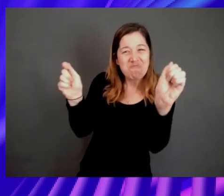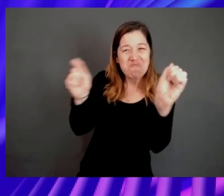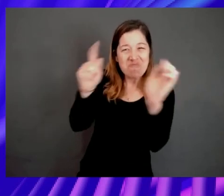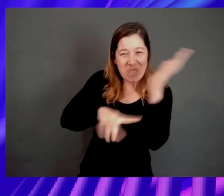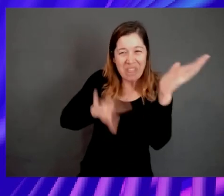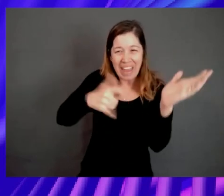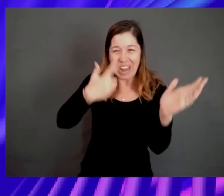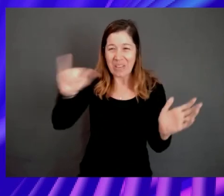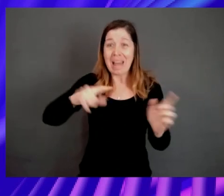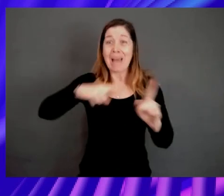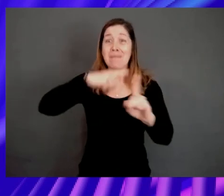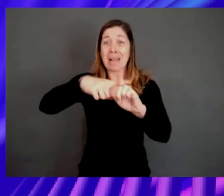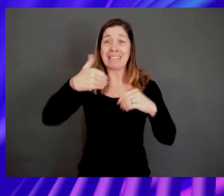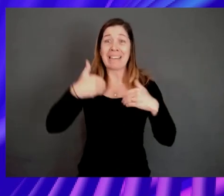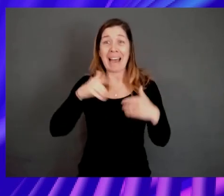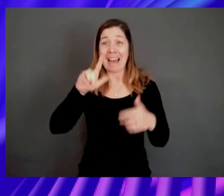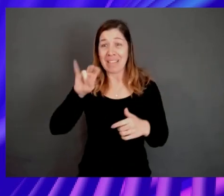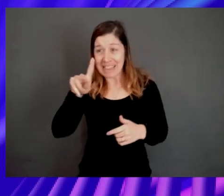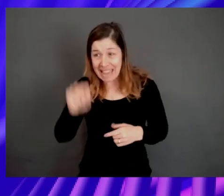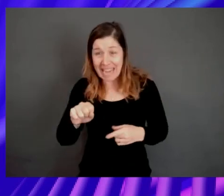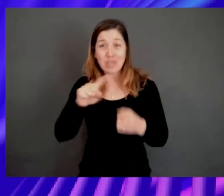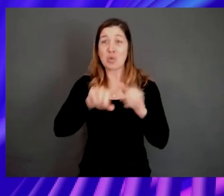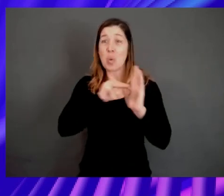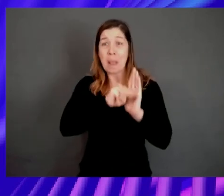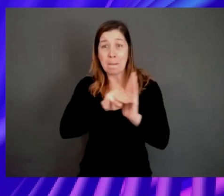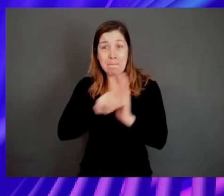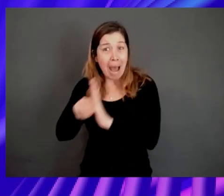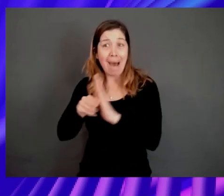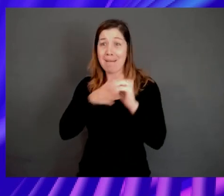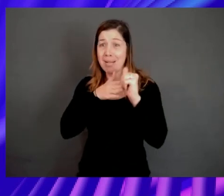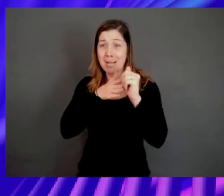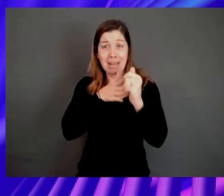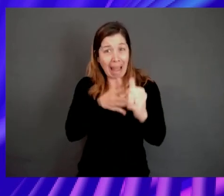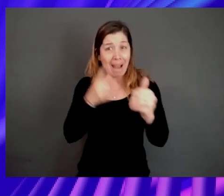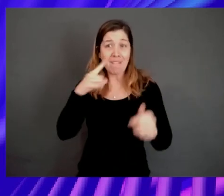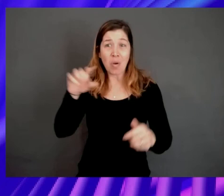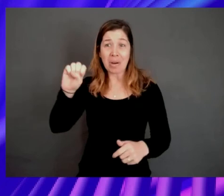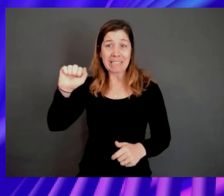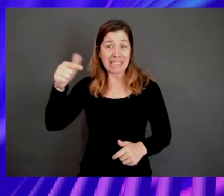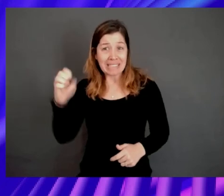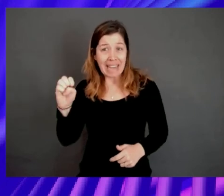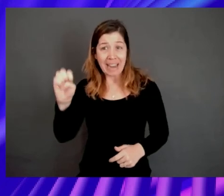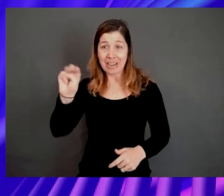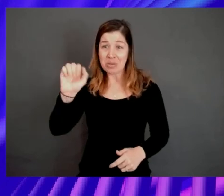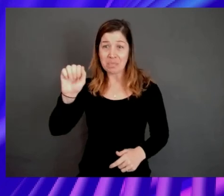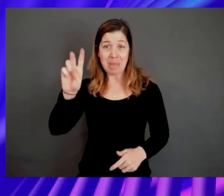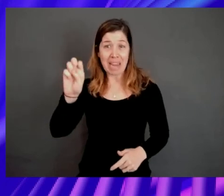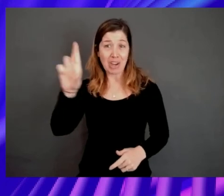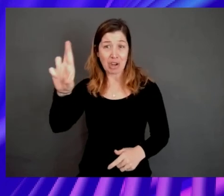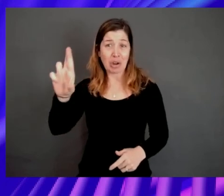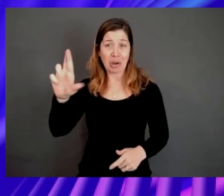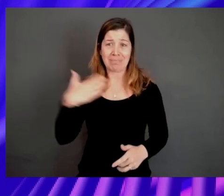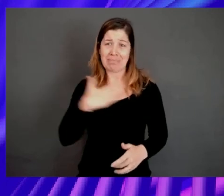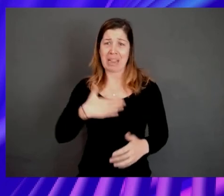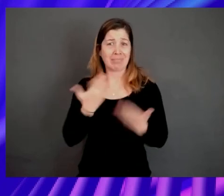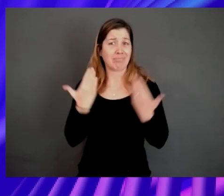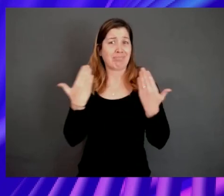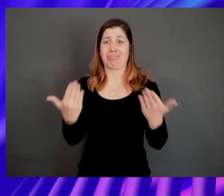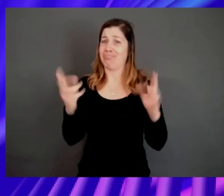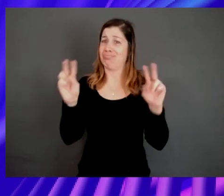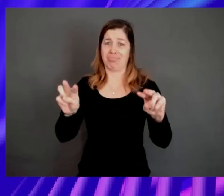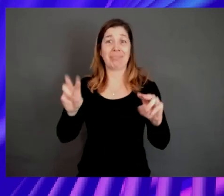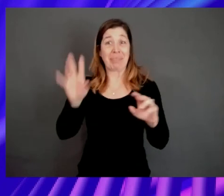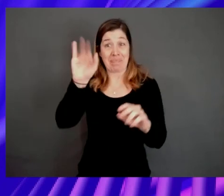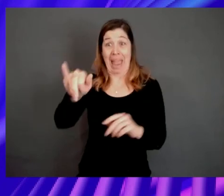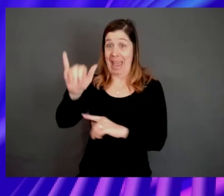parallel guide for SageMaker. So definitely check this link out. And that was the link that I was using when I was